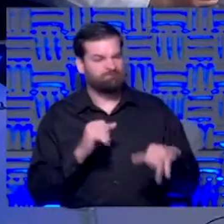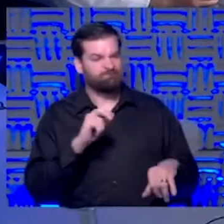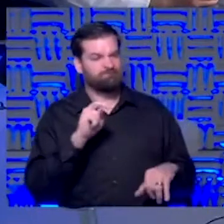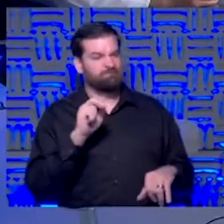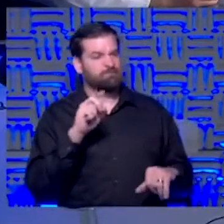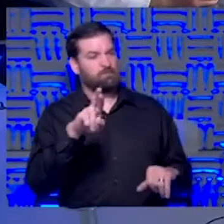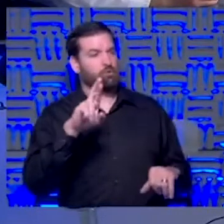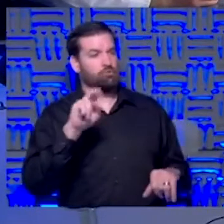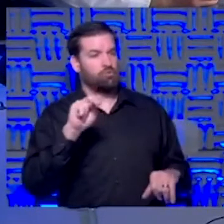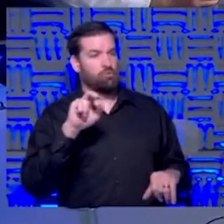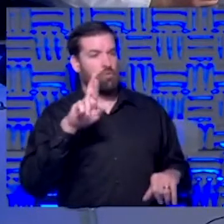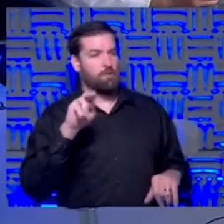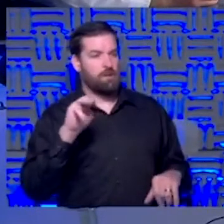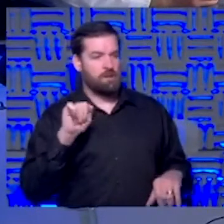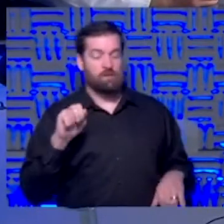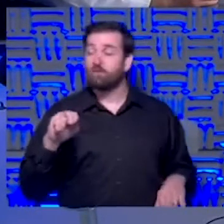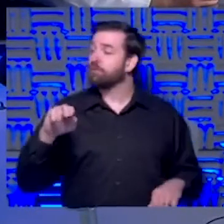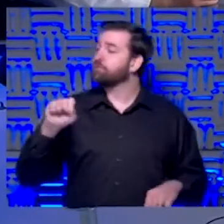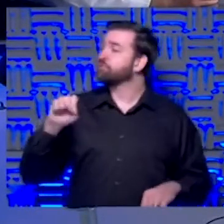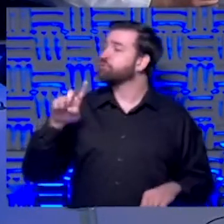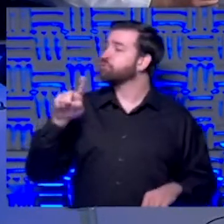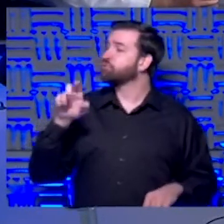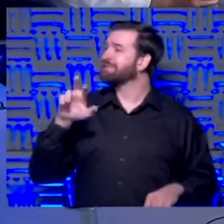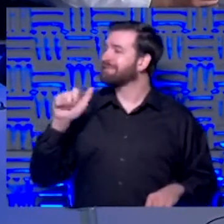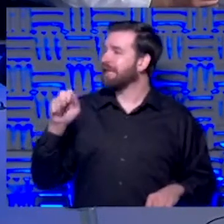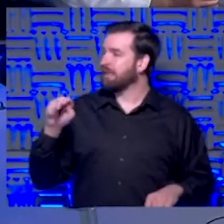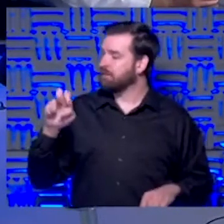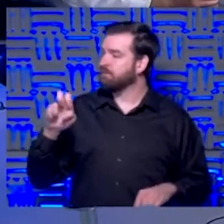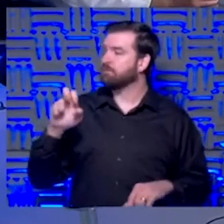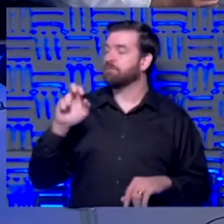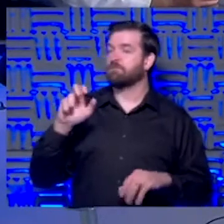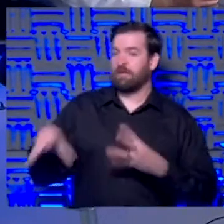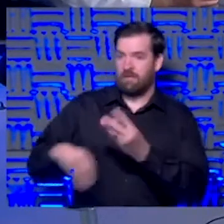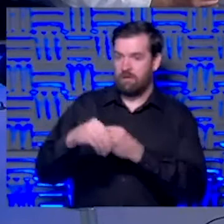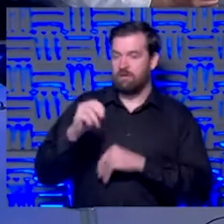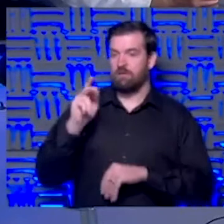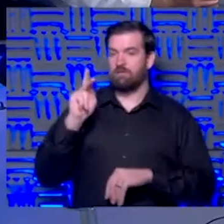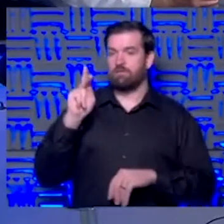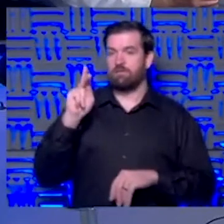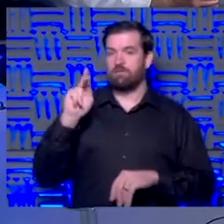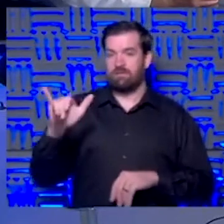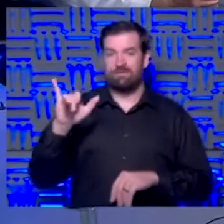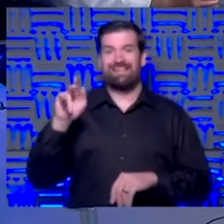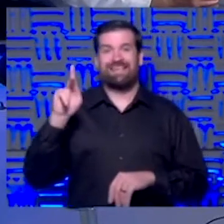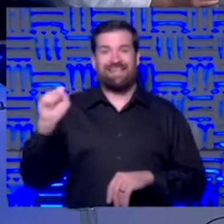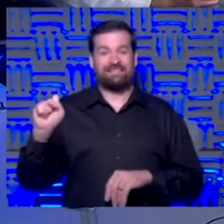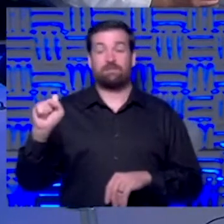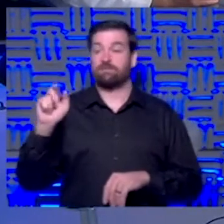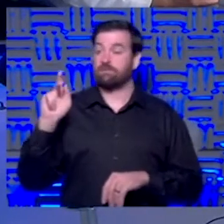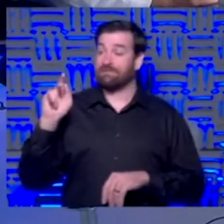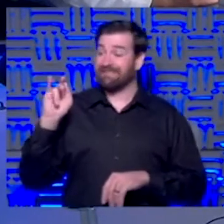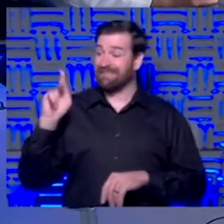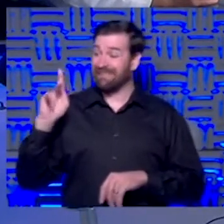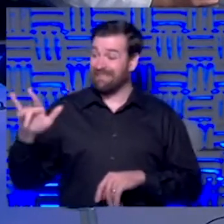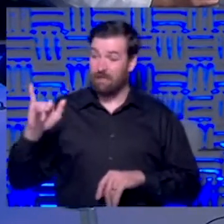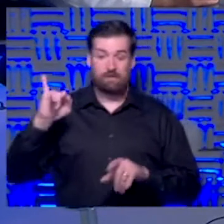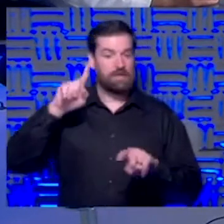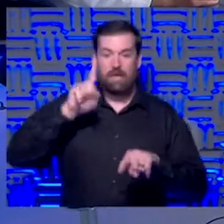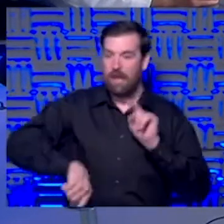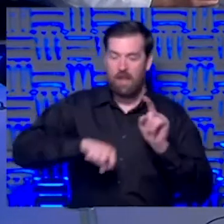for the doctor. Suzanne says, Kentucky added Kansas yesterday to the list for quarantine due to